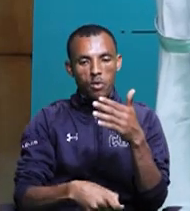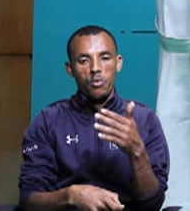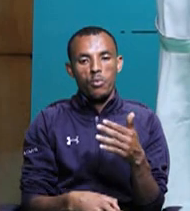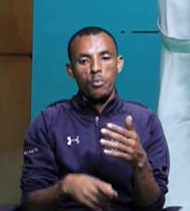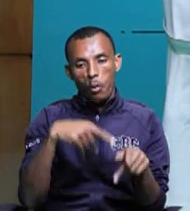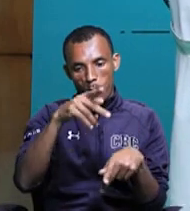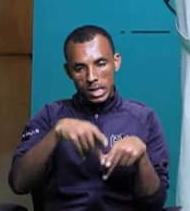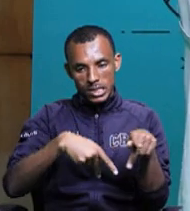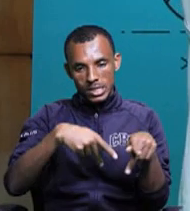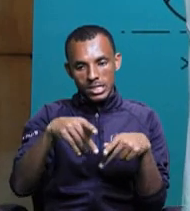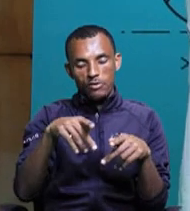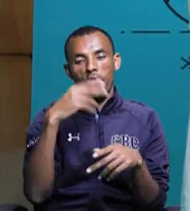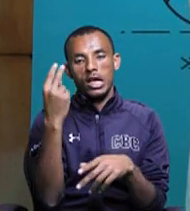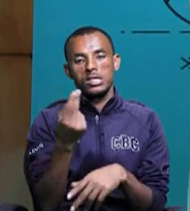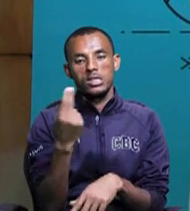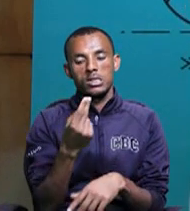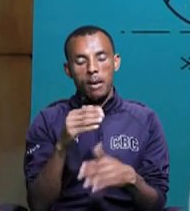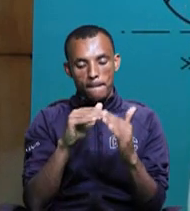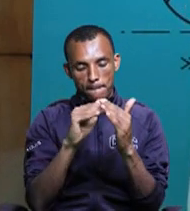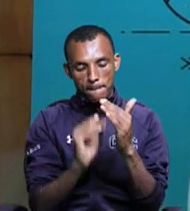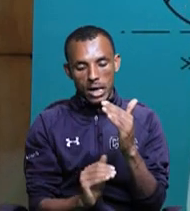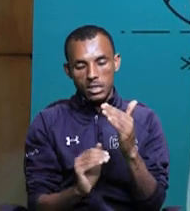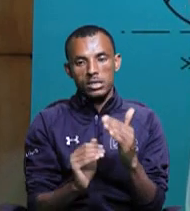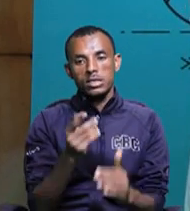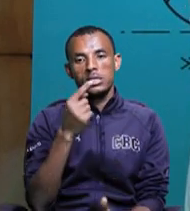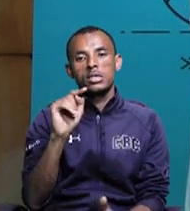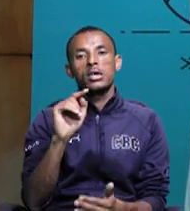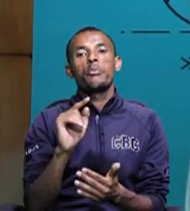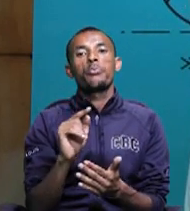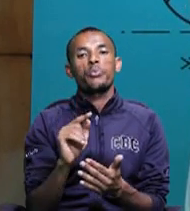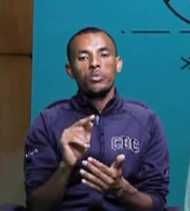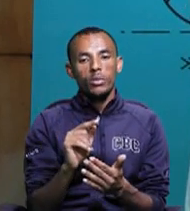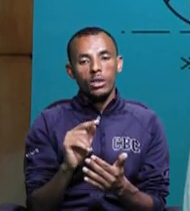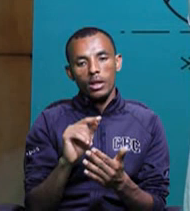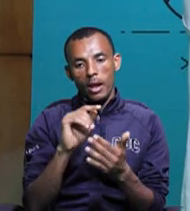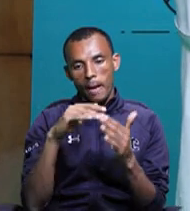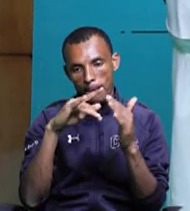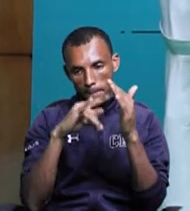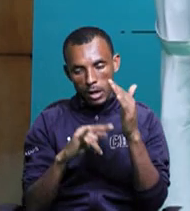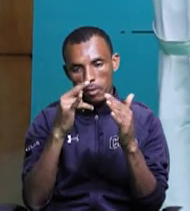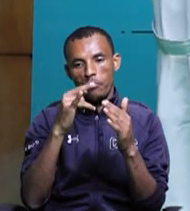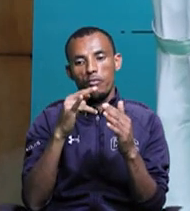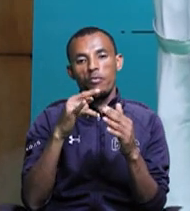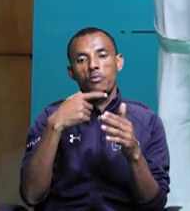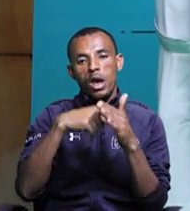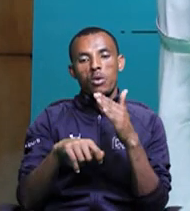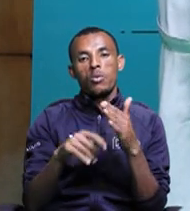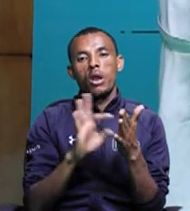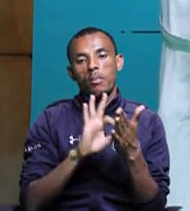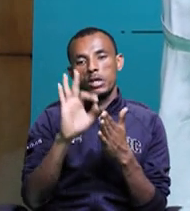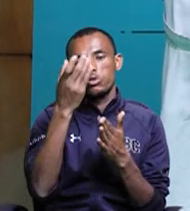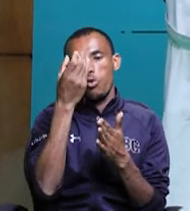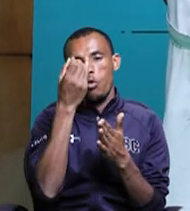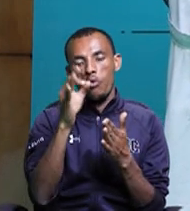of a population function minus the minimum value should be divided by number of